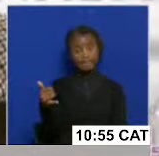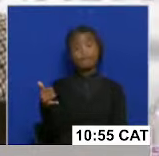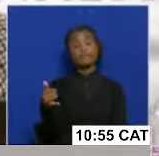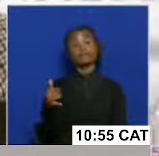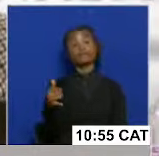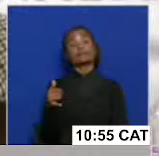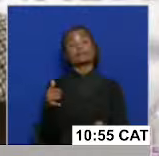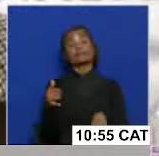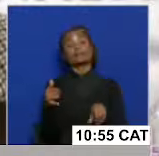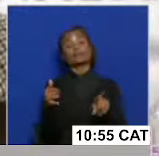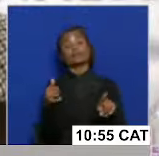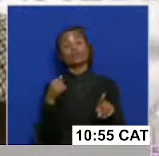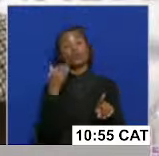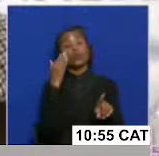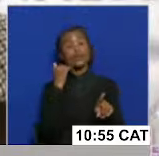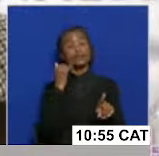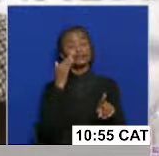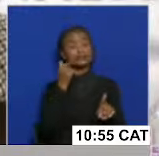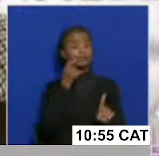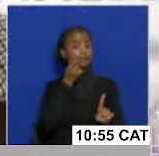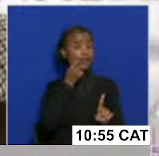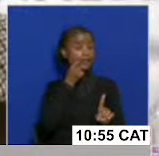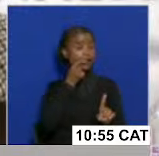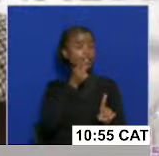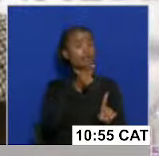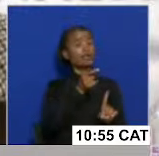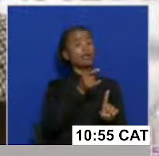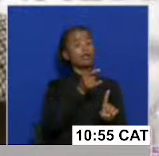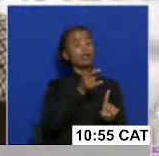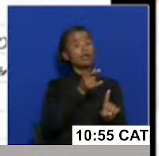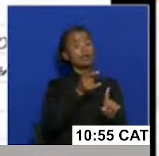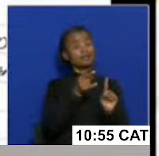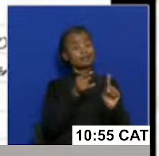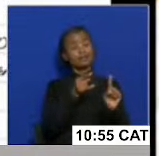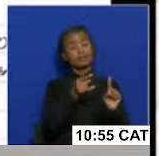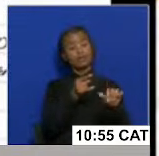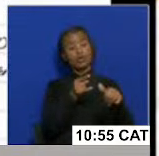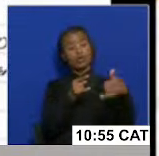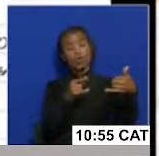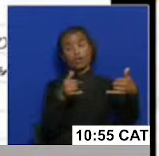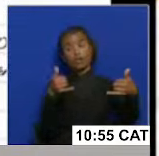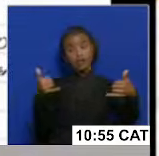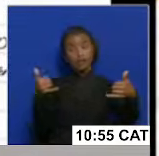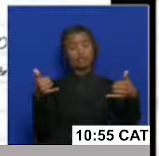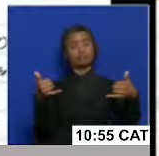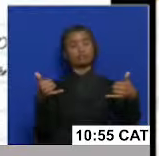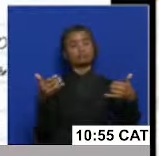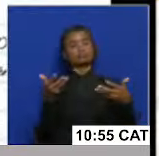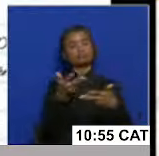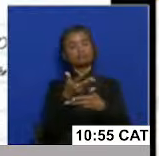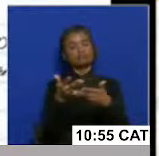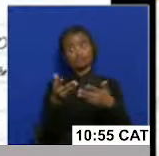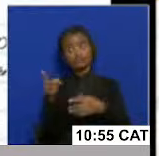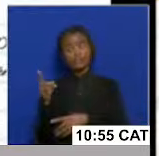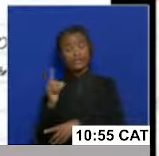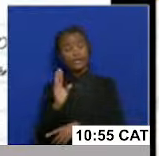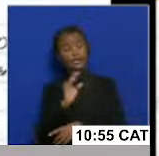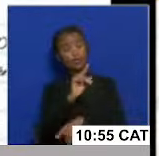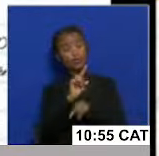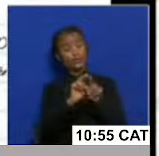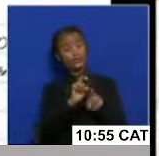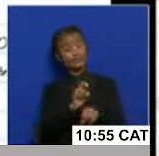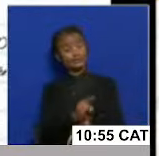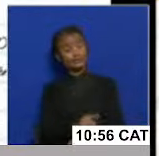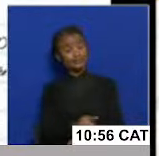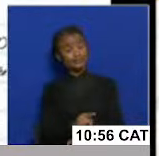call with him to explain and question him. Now, you've earlier confirmed that that reference